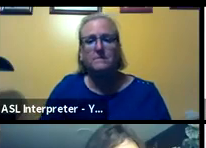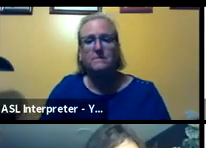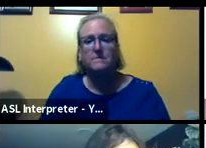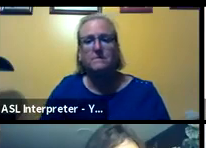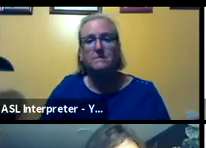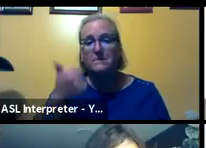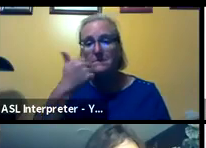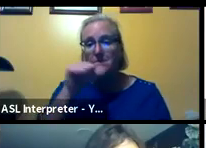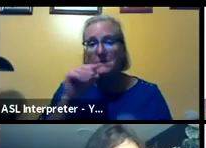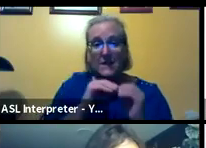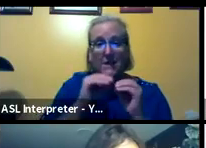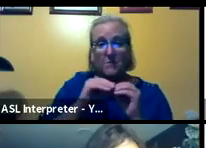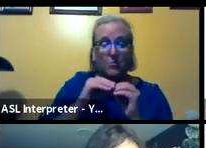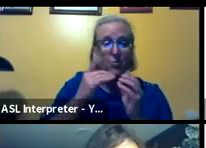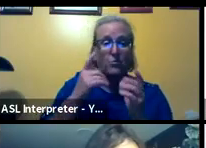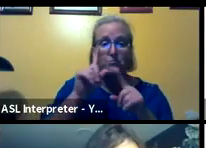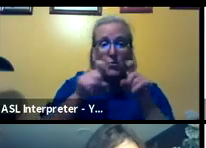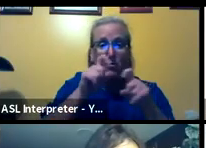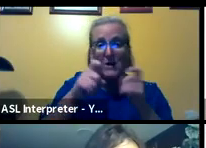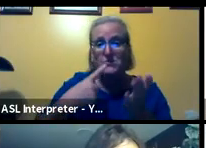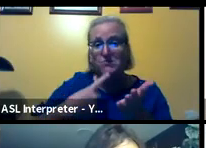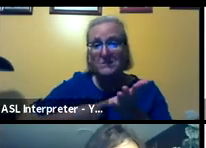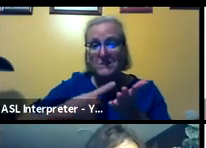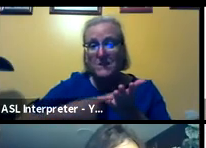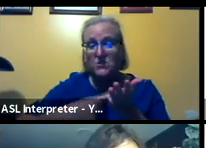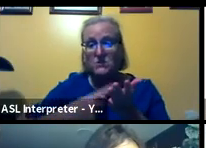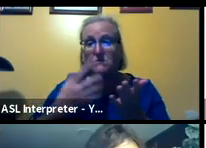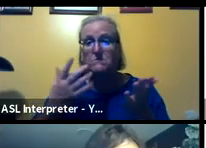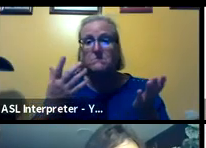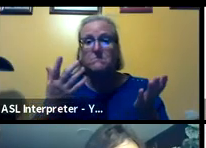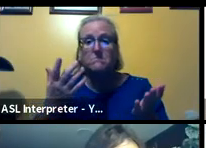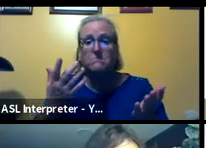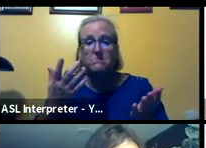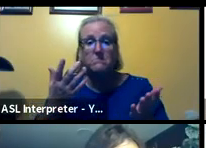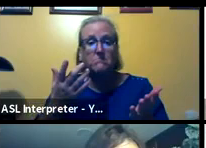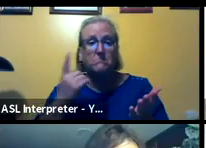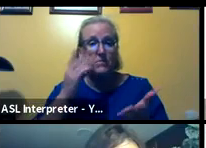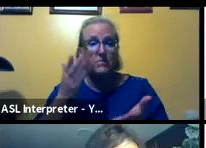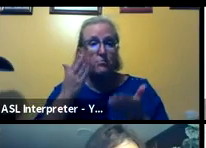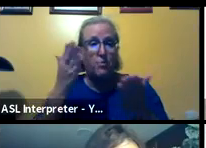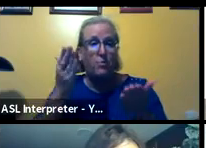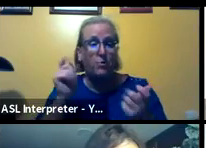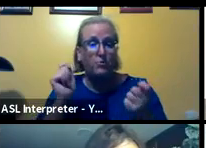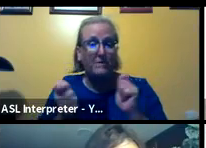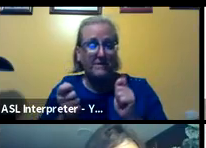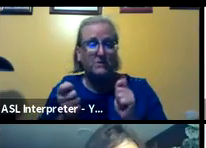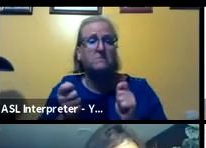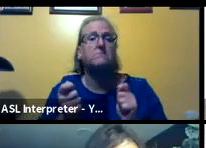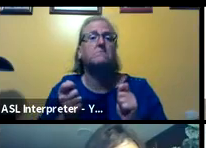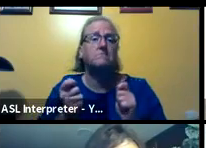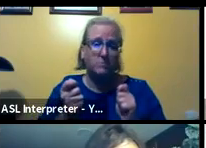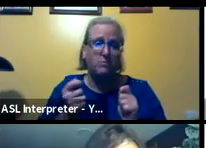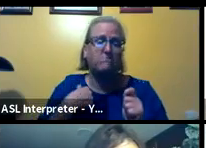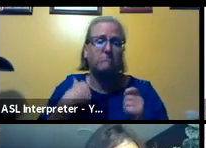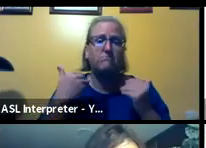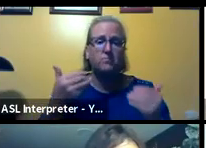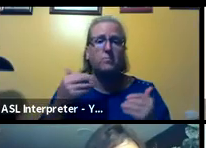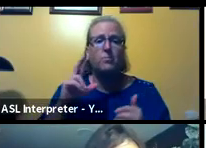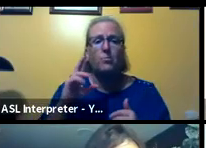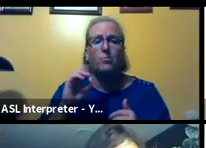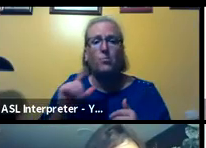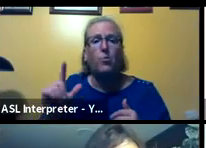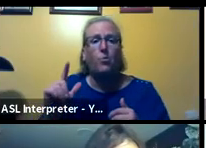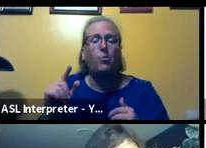Any further question or discussions on the proposed revision? Okay, hearing none, I will call the roll for